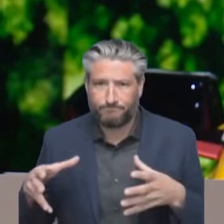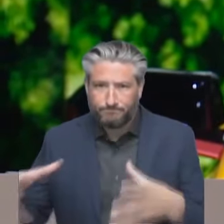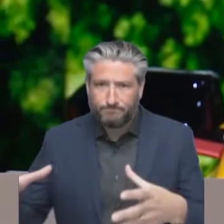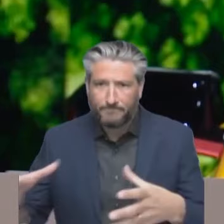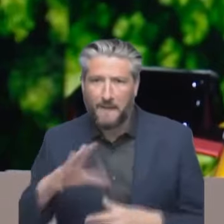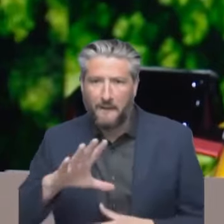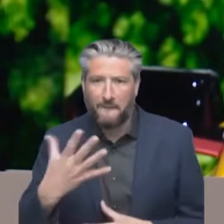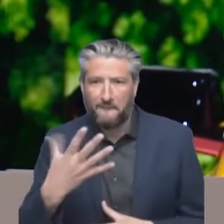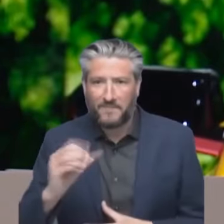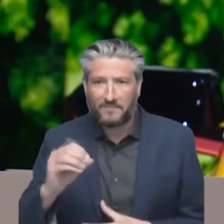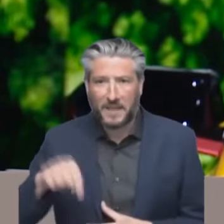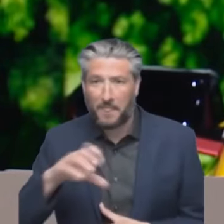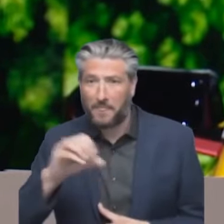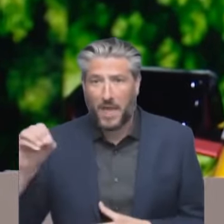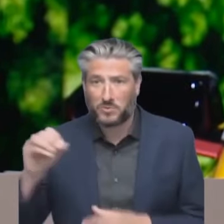who must be